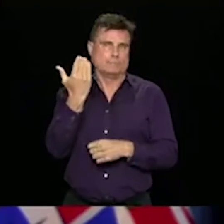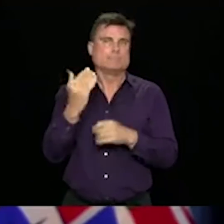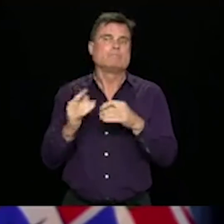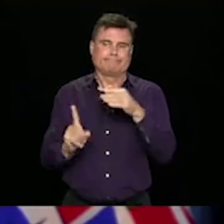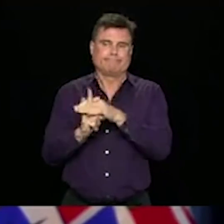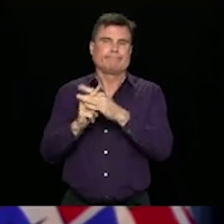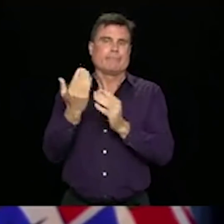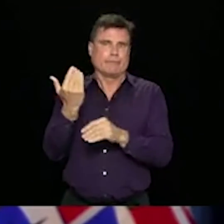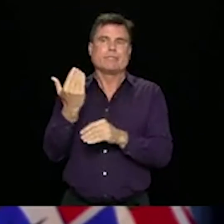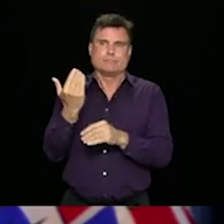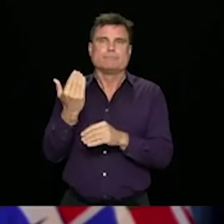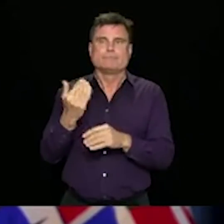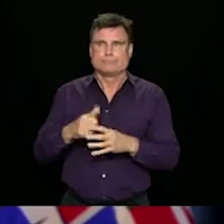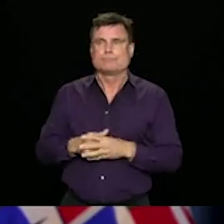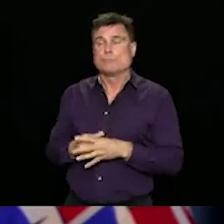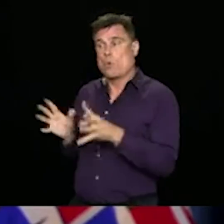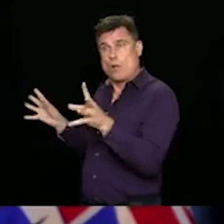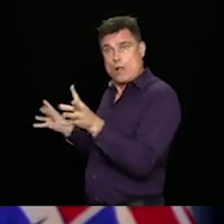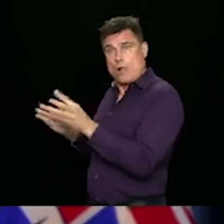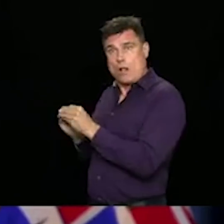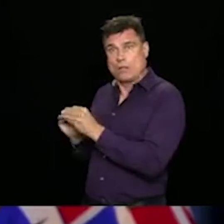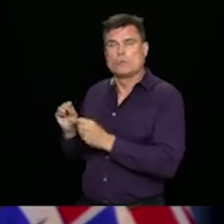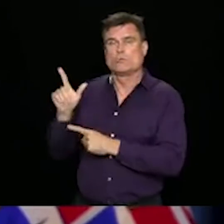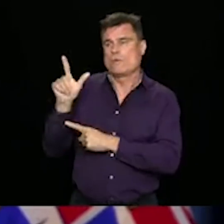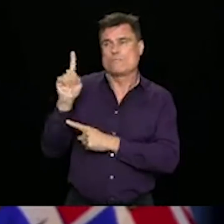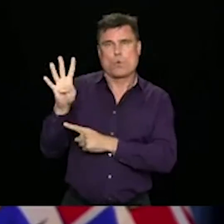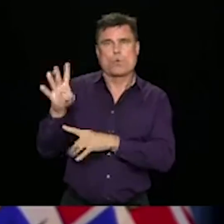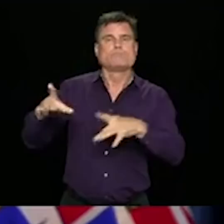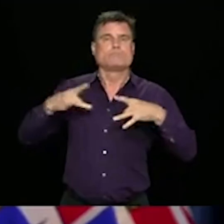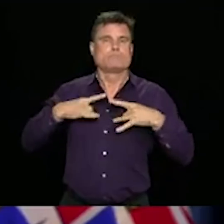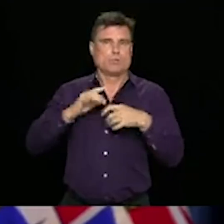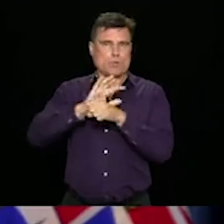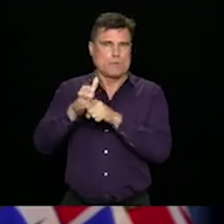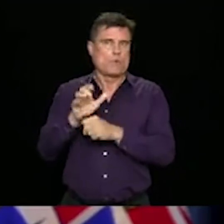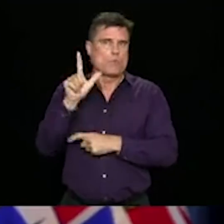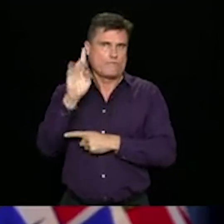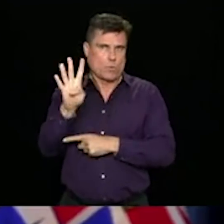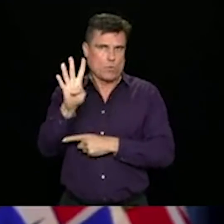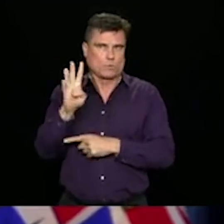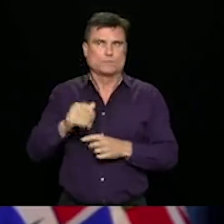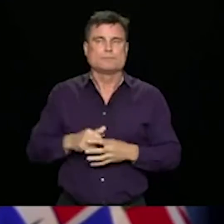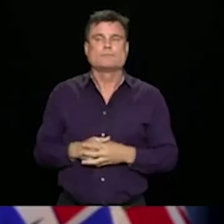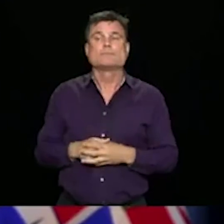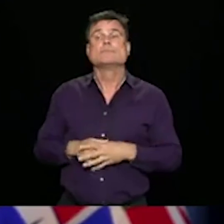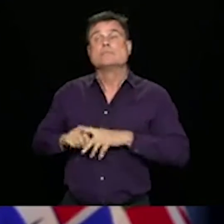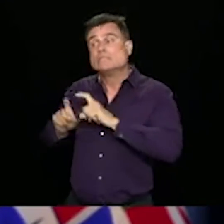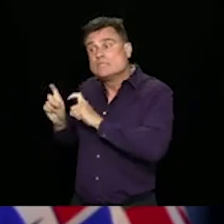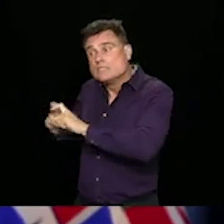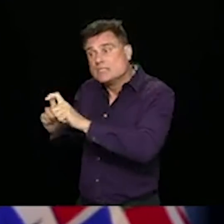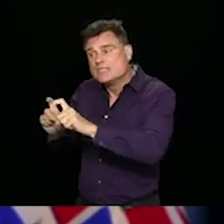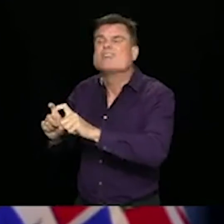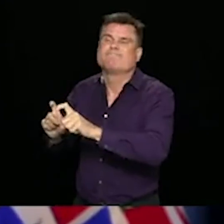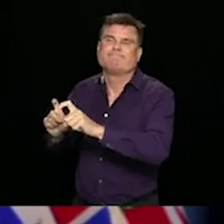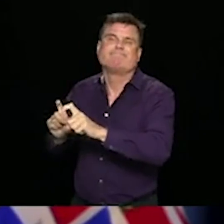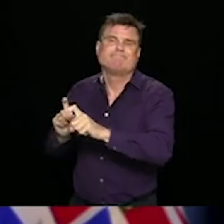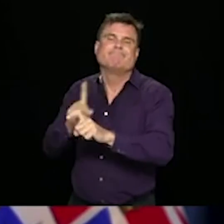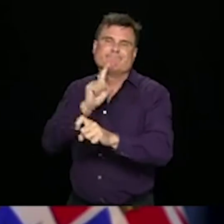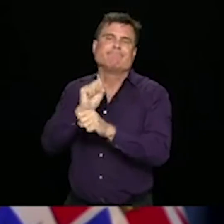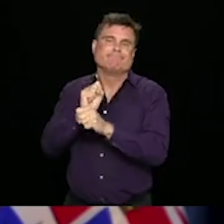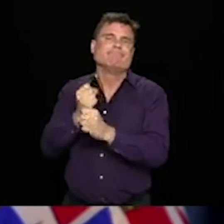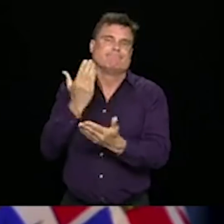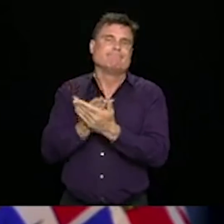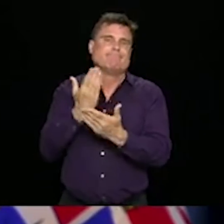who tested positive for COVID-19. So that's 24 new test positive cases in the last 2